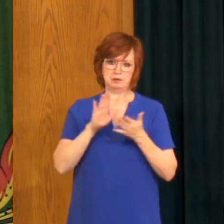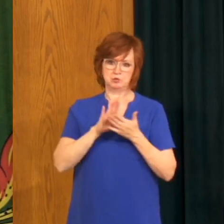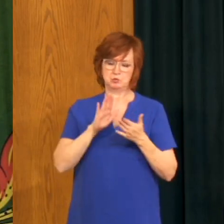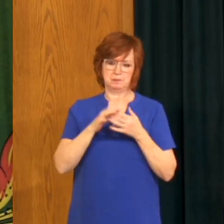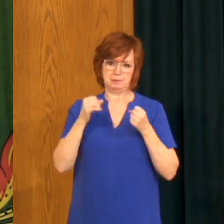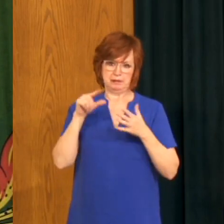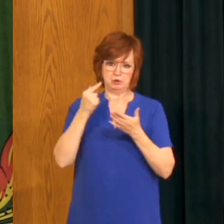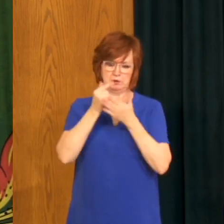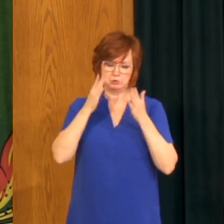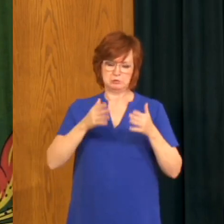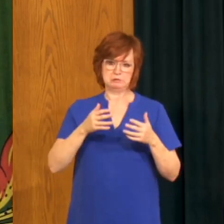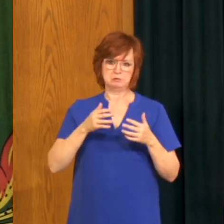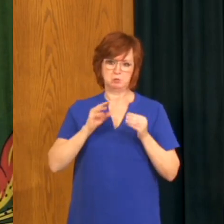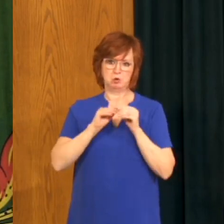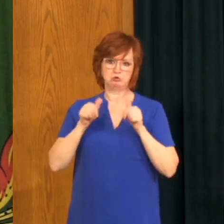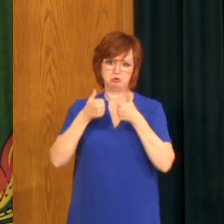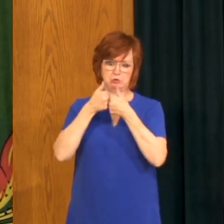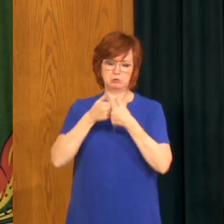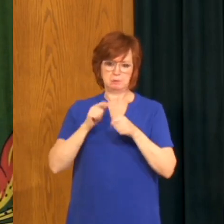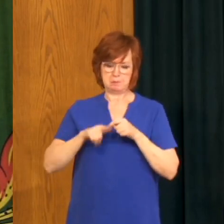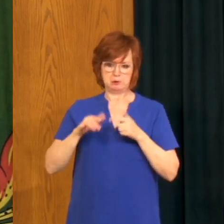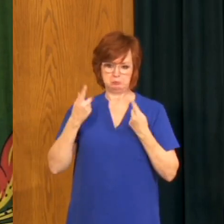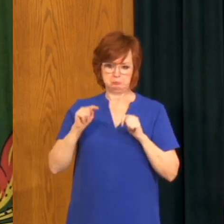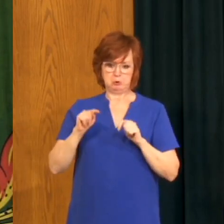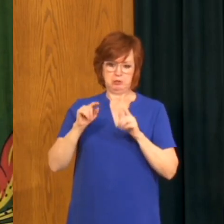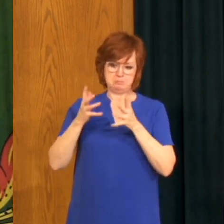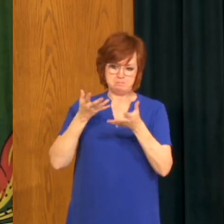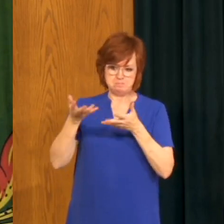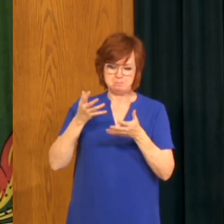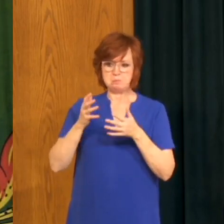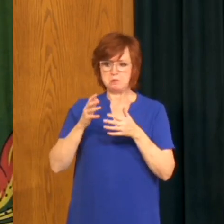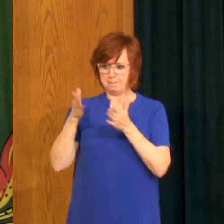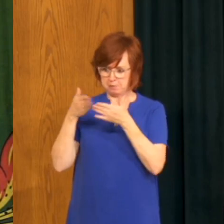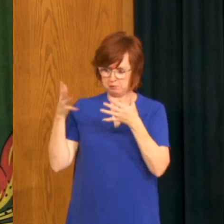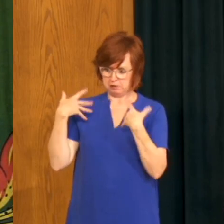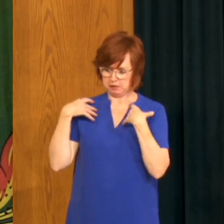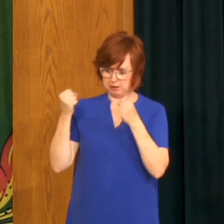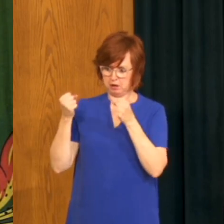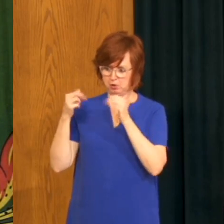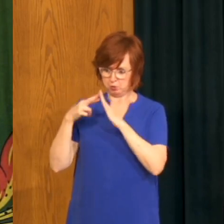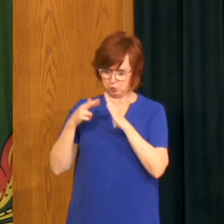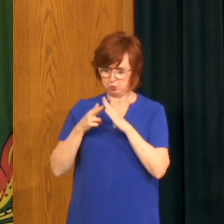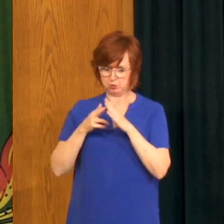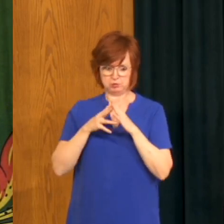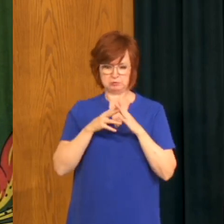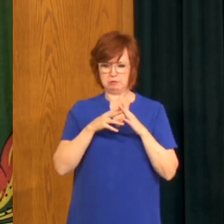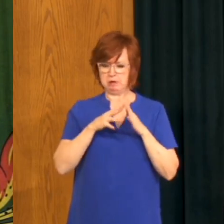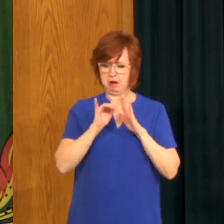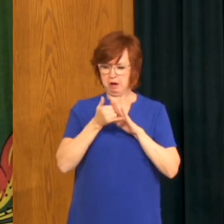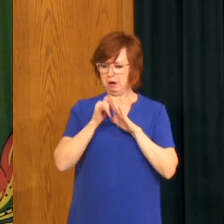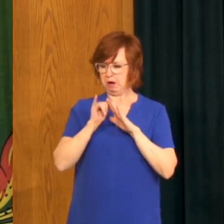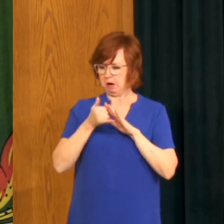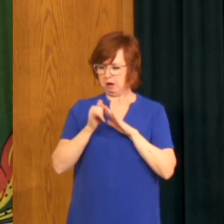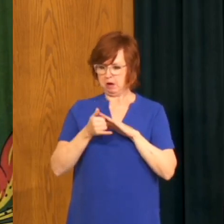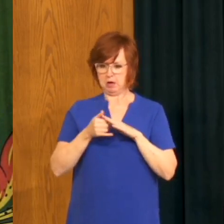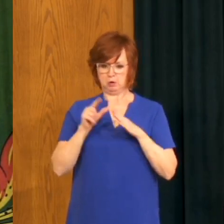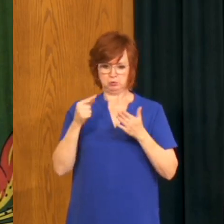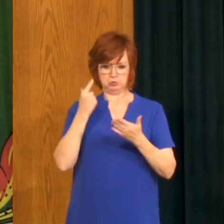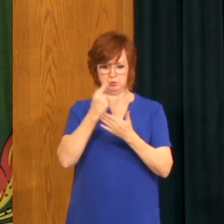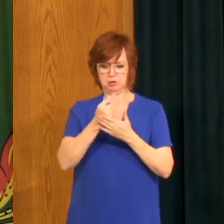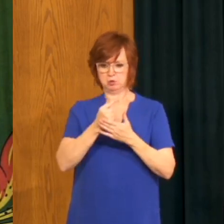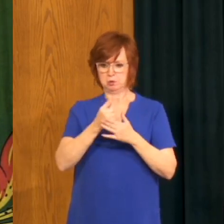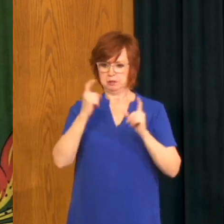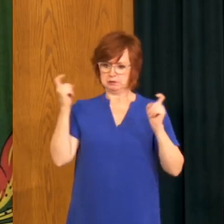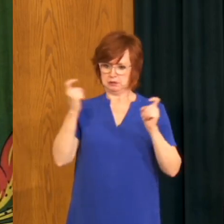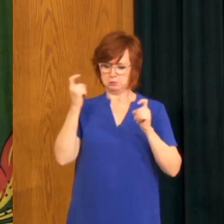divisions can most certainly work within the public health parameters that are there to hold some type of graduation on behalf